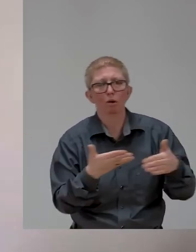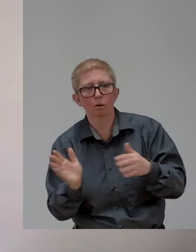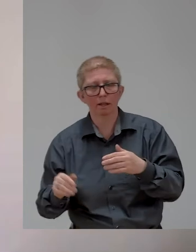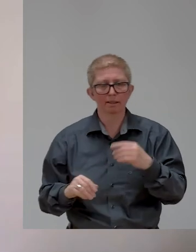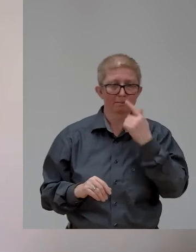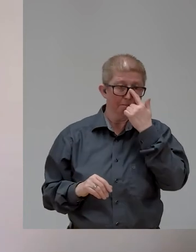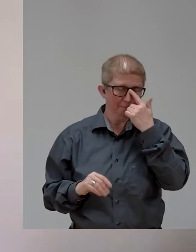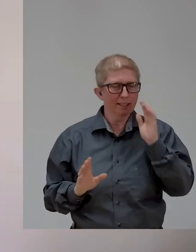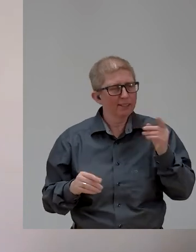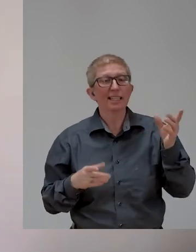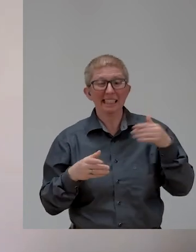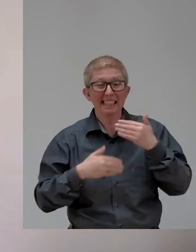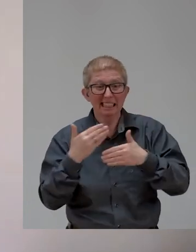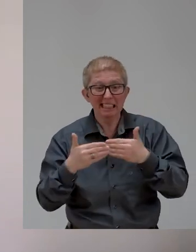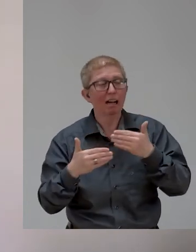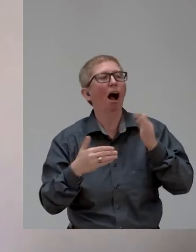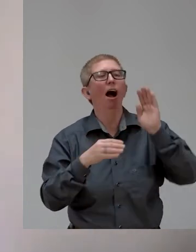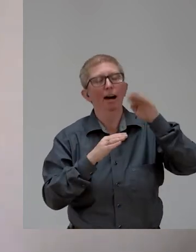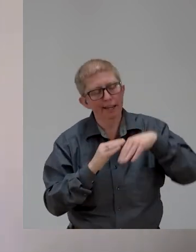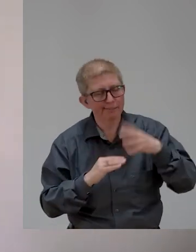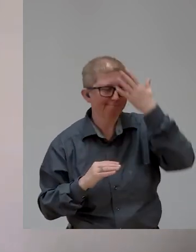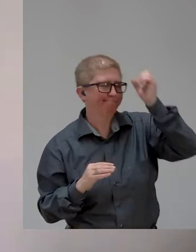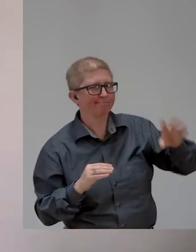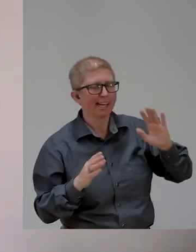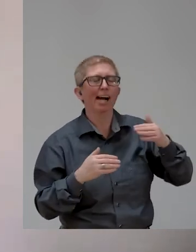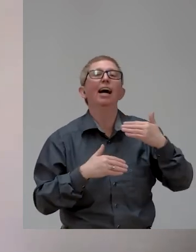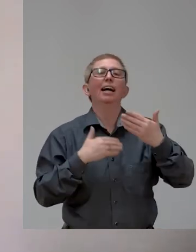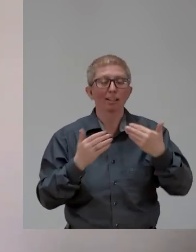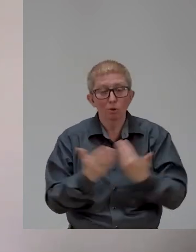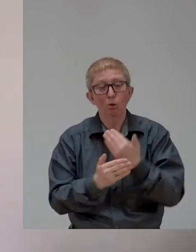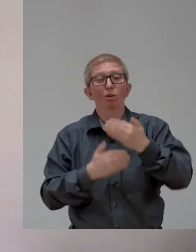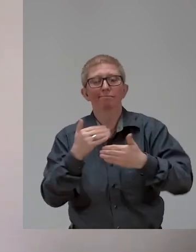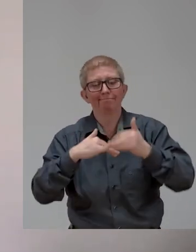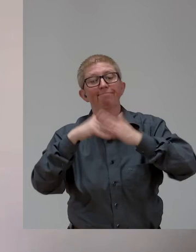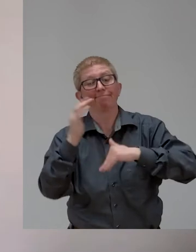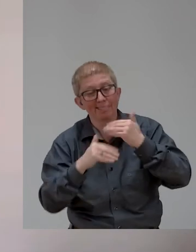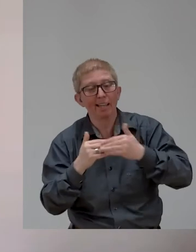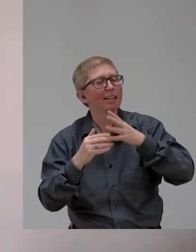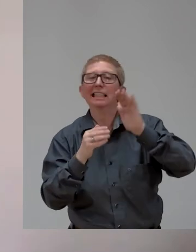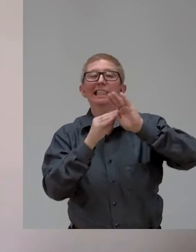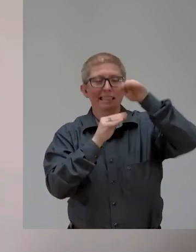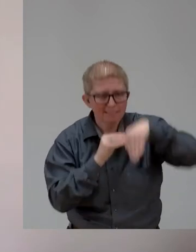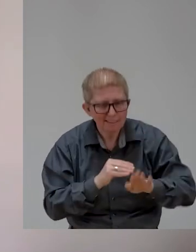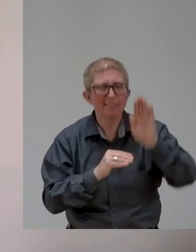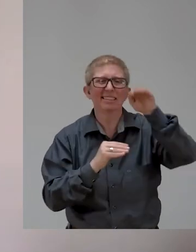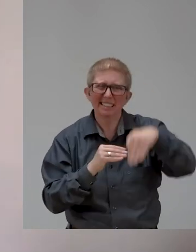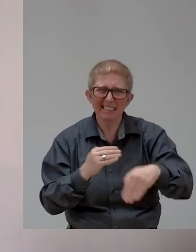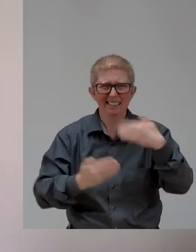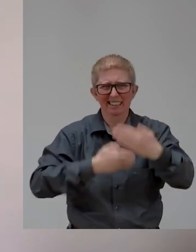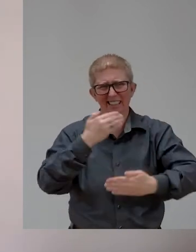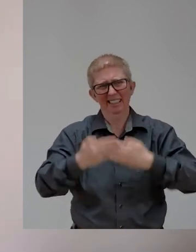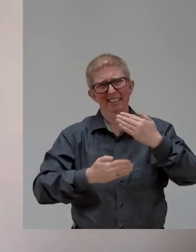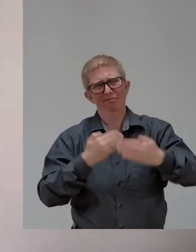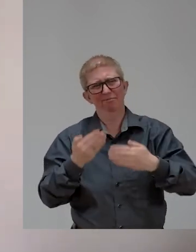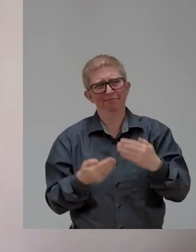created and start again. But also you've got to make sure that you're not sacrificing your vision and not